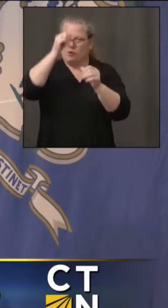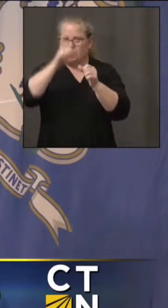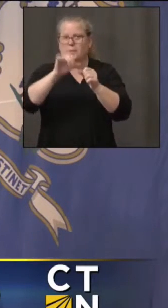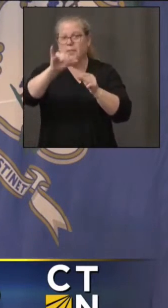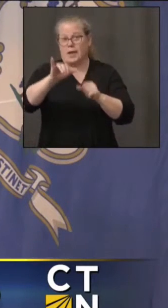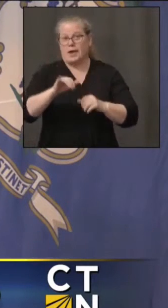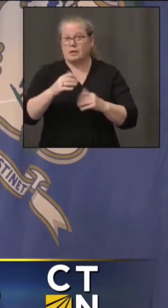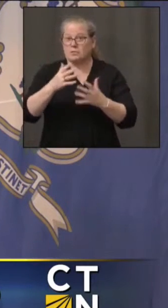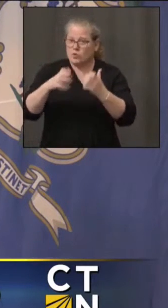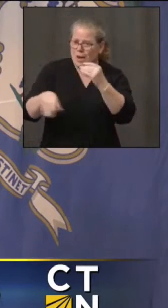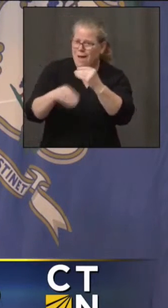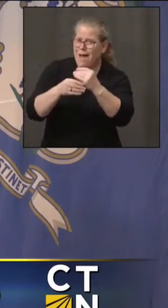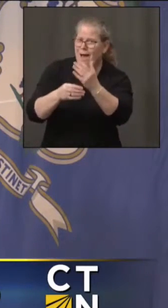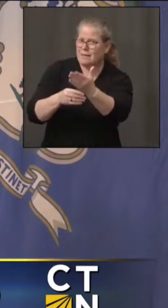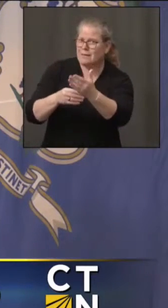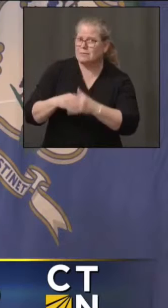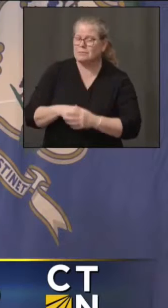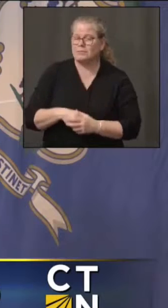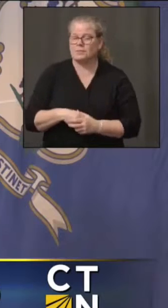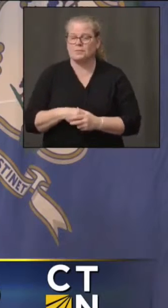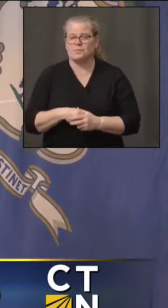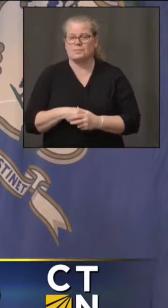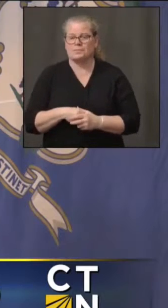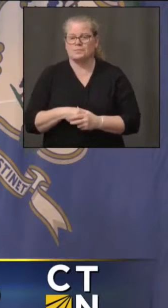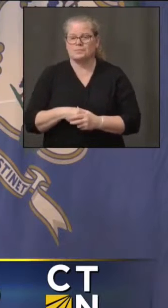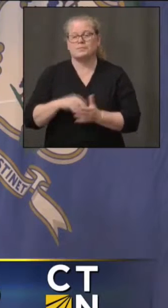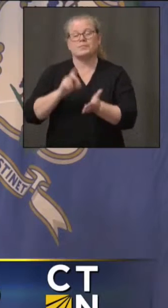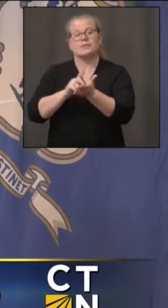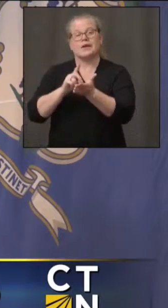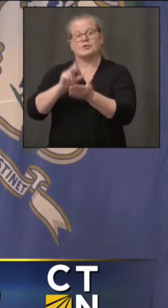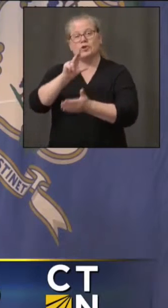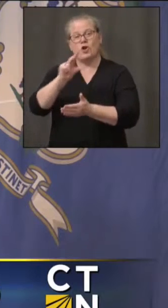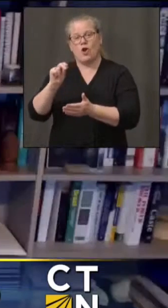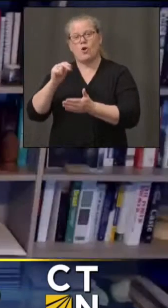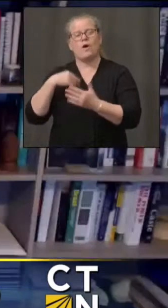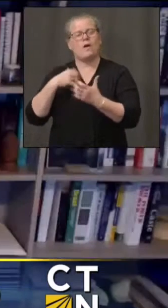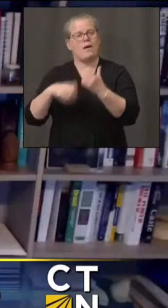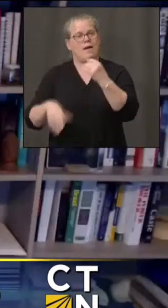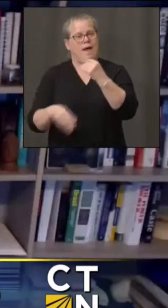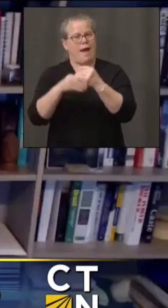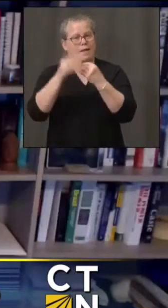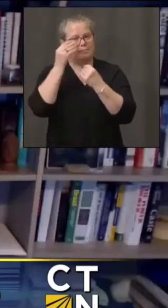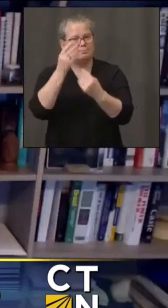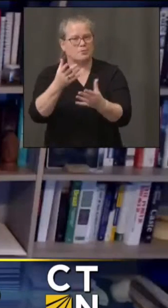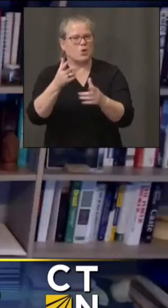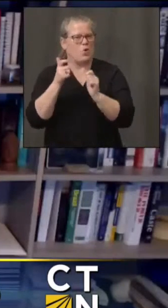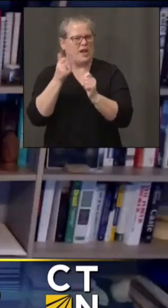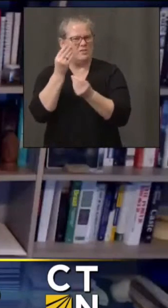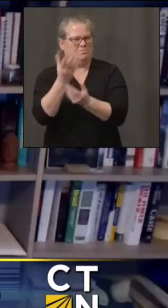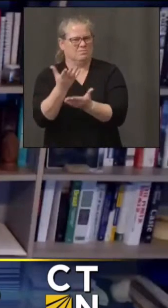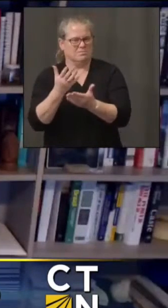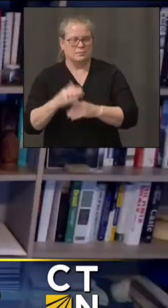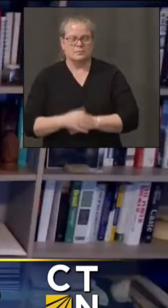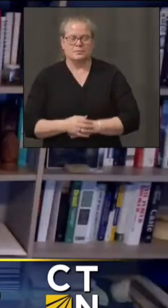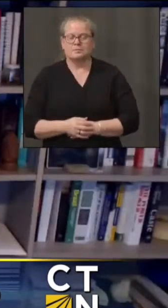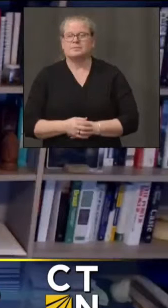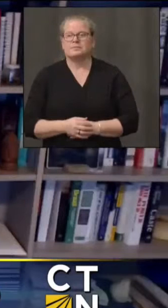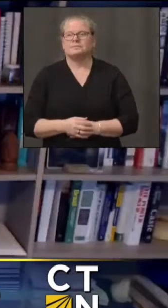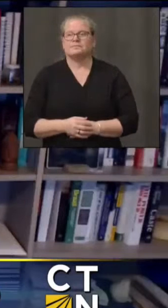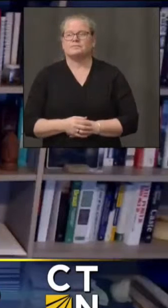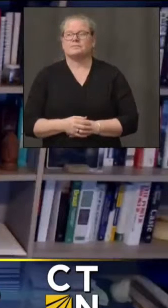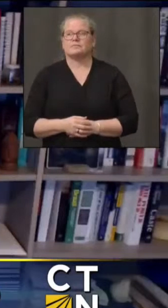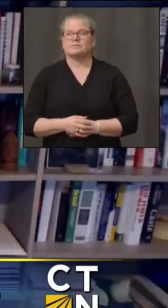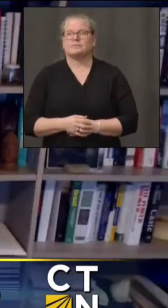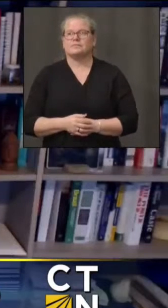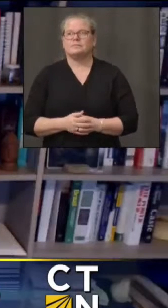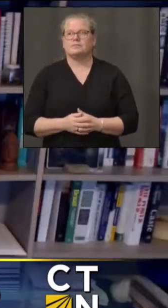Maybe I'll just add a very quick thing is that, so we know from actually, kind of